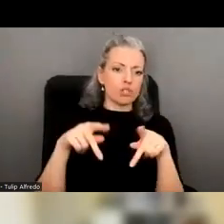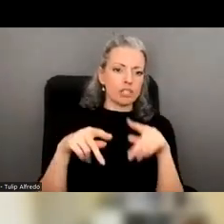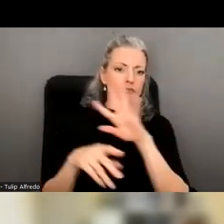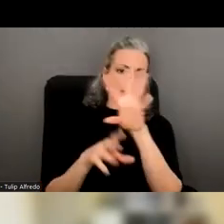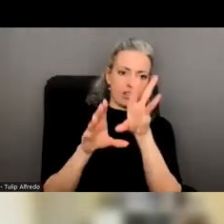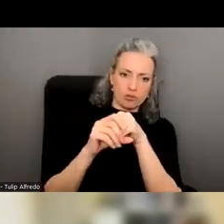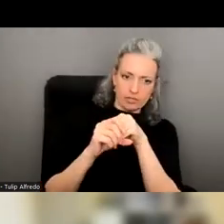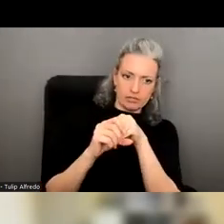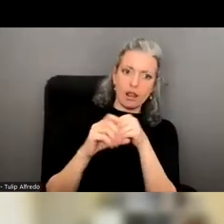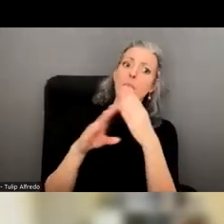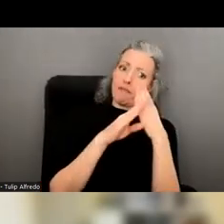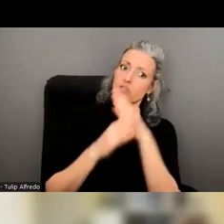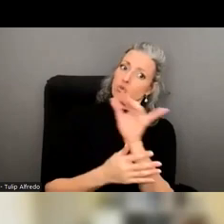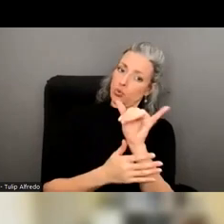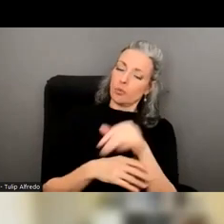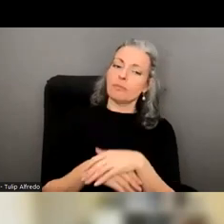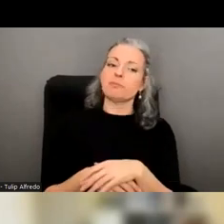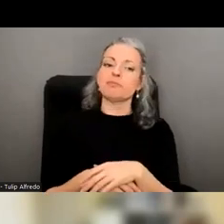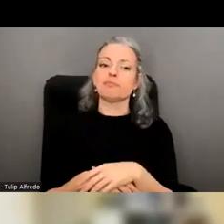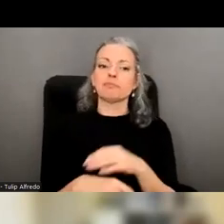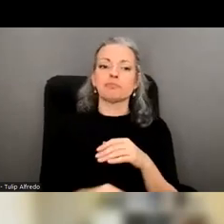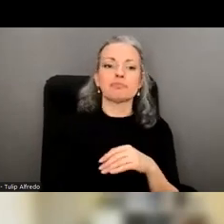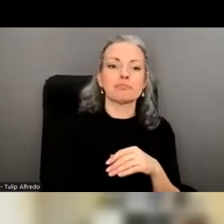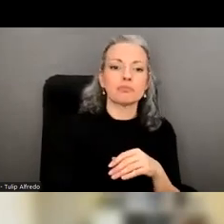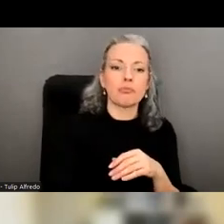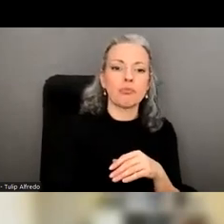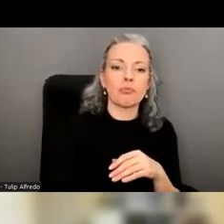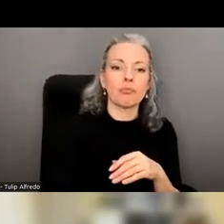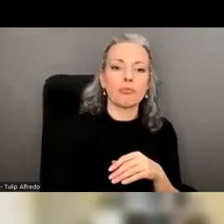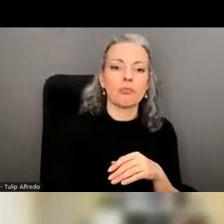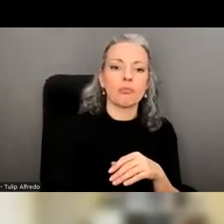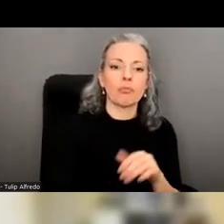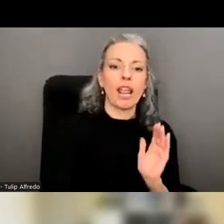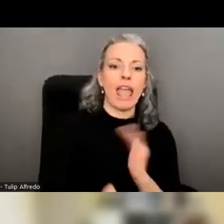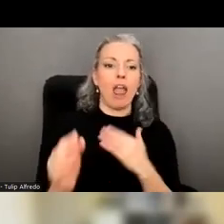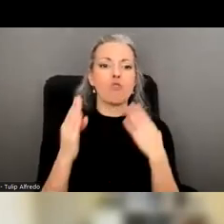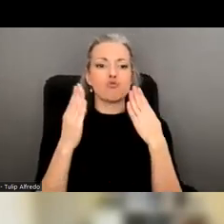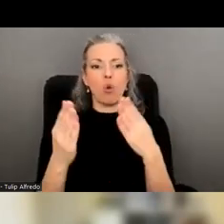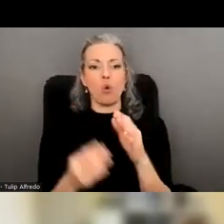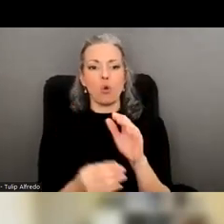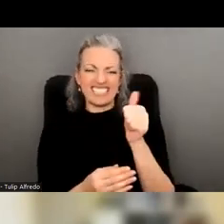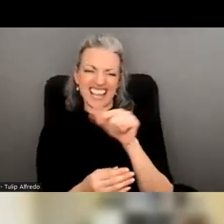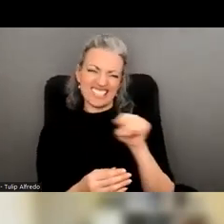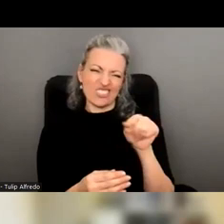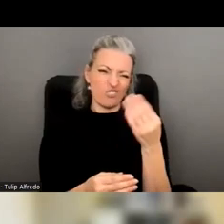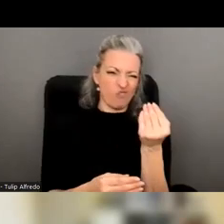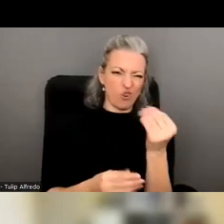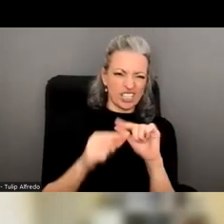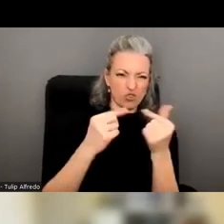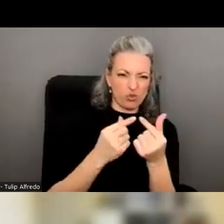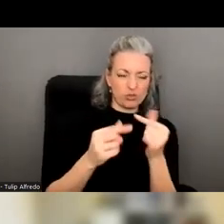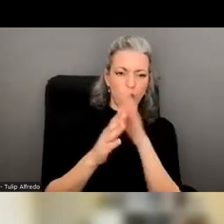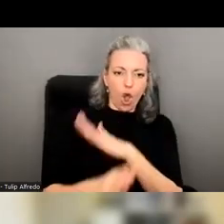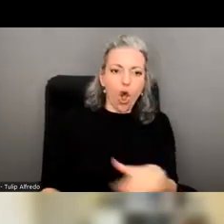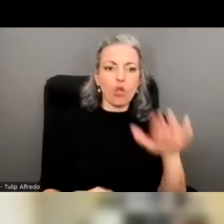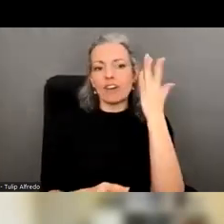and prevention as well. And so we're targeting 10 to 14 focus groups throughout the state of California, although